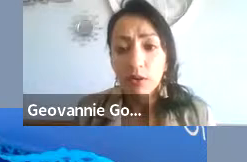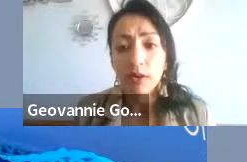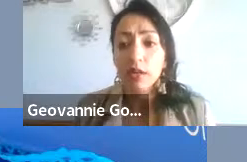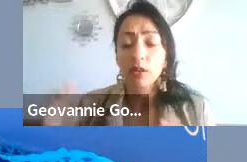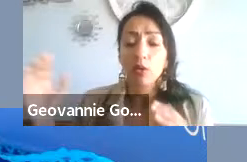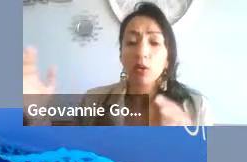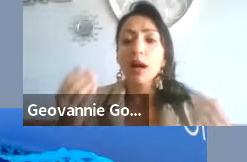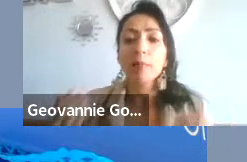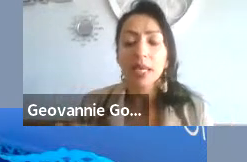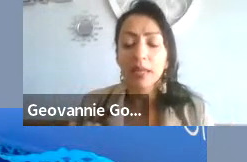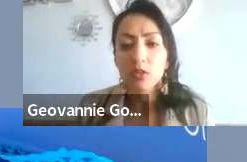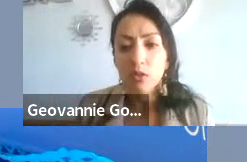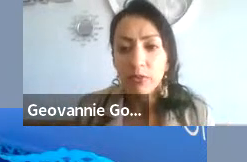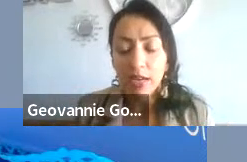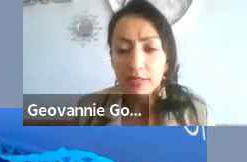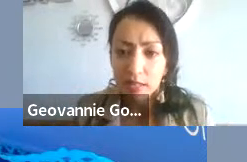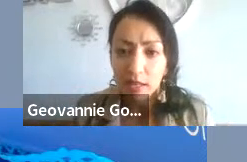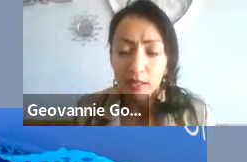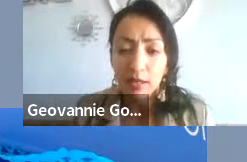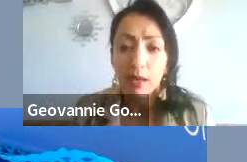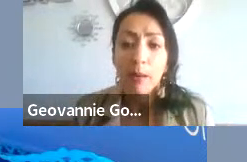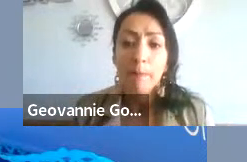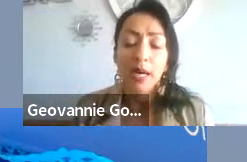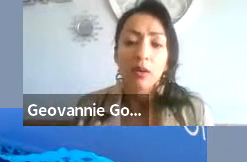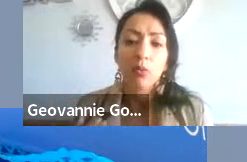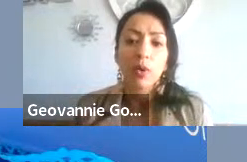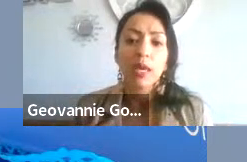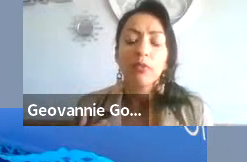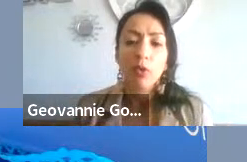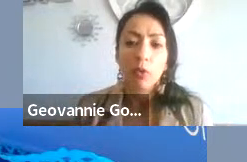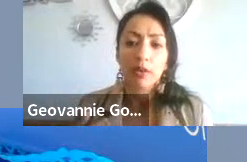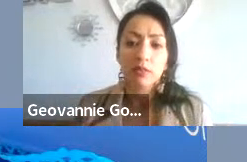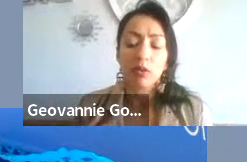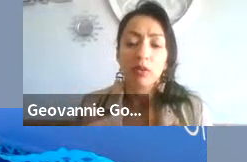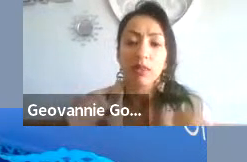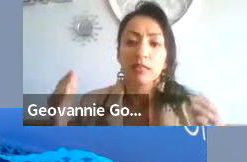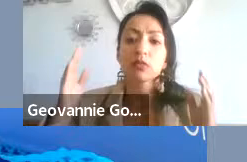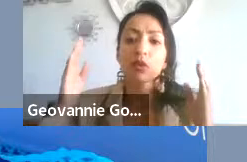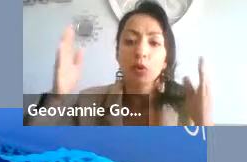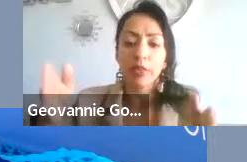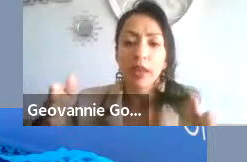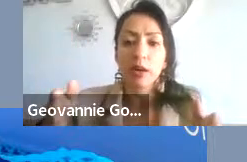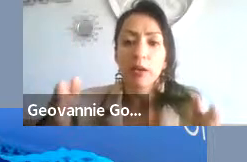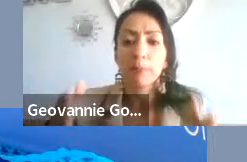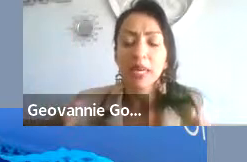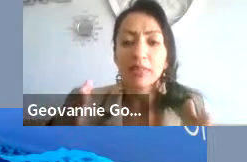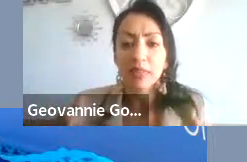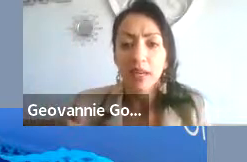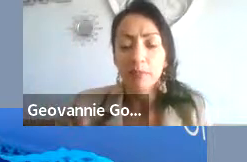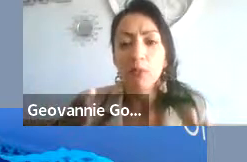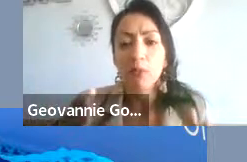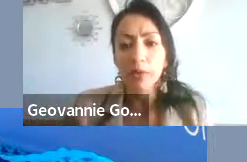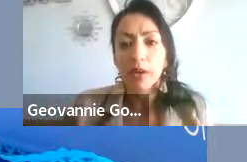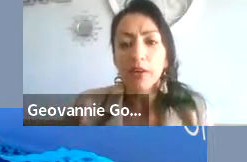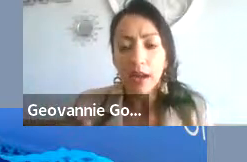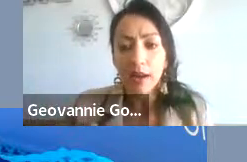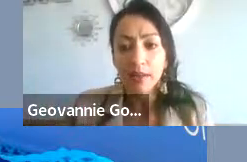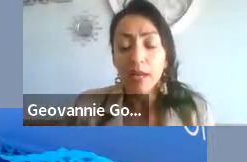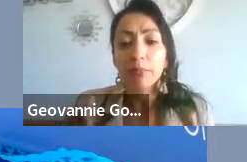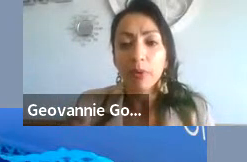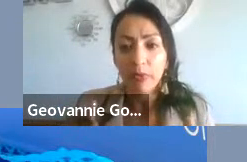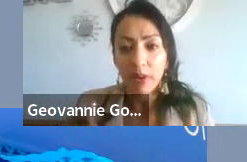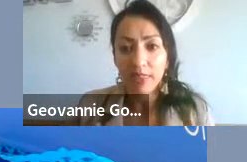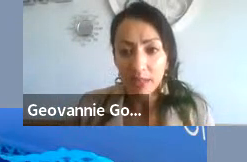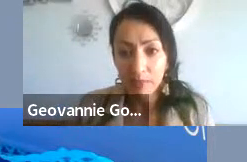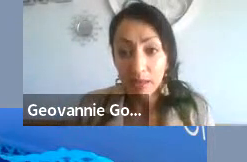focus on, come and get your vaccine, but we focus on let's go there, meet them where they're